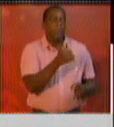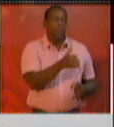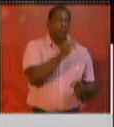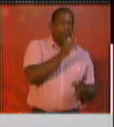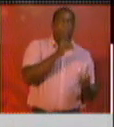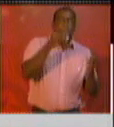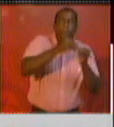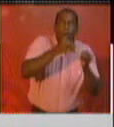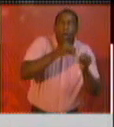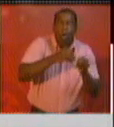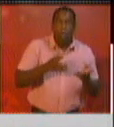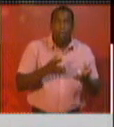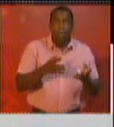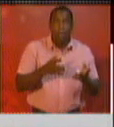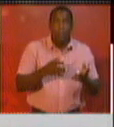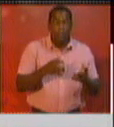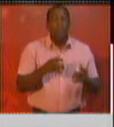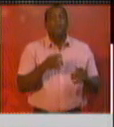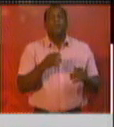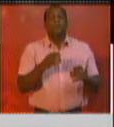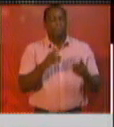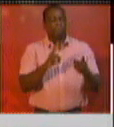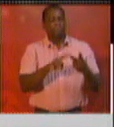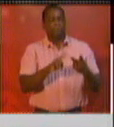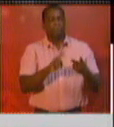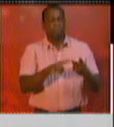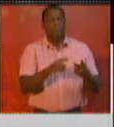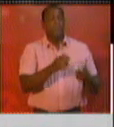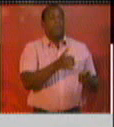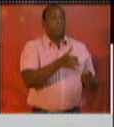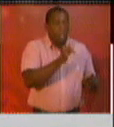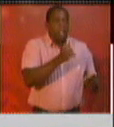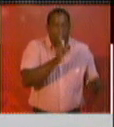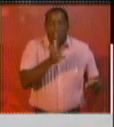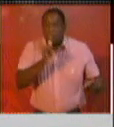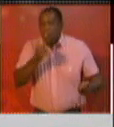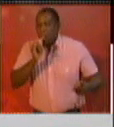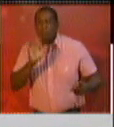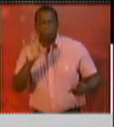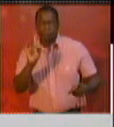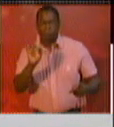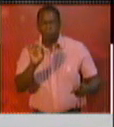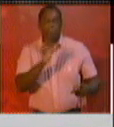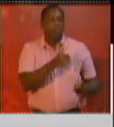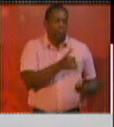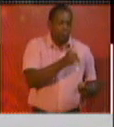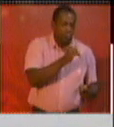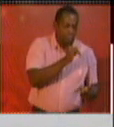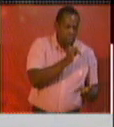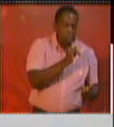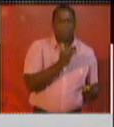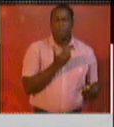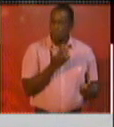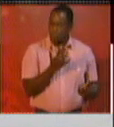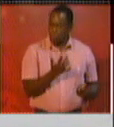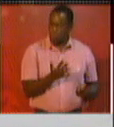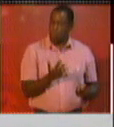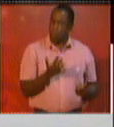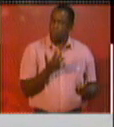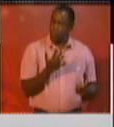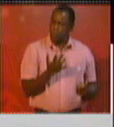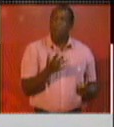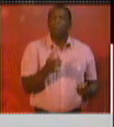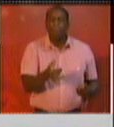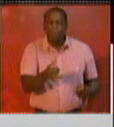average to metabolize one standard alcoholic drink. Stay hydrated. Having water or